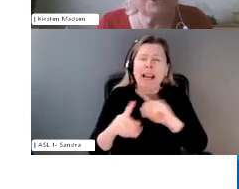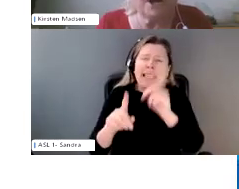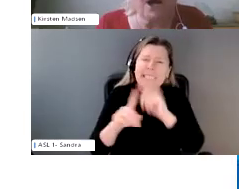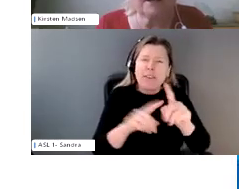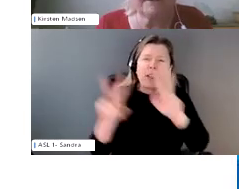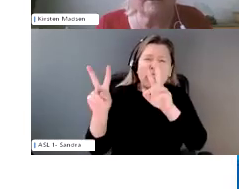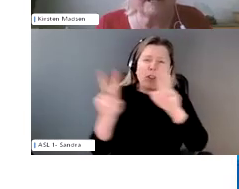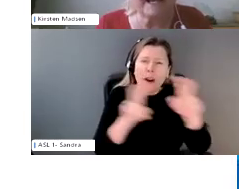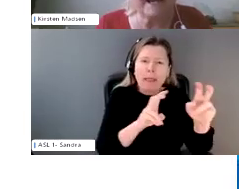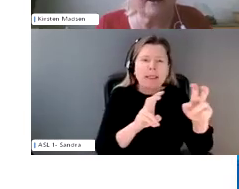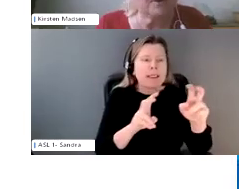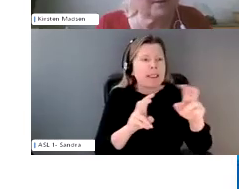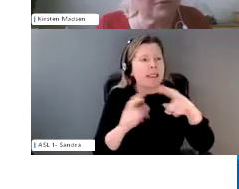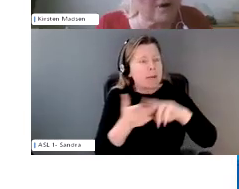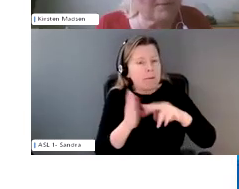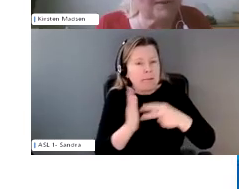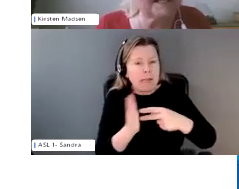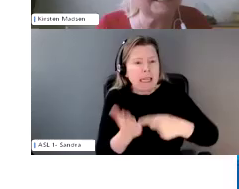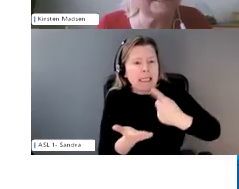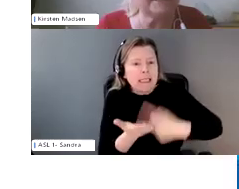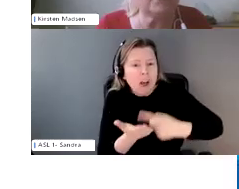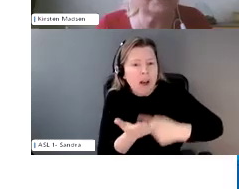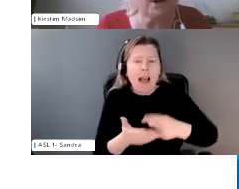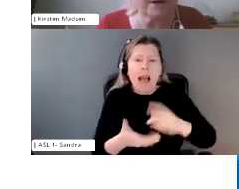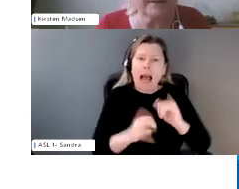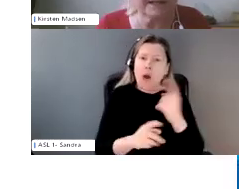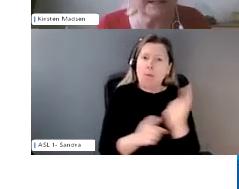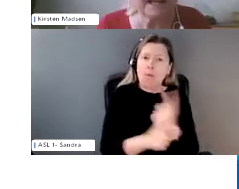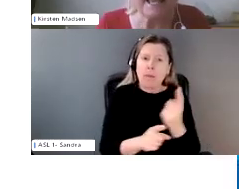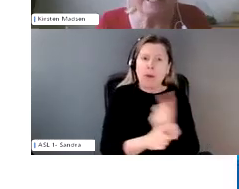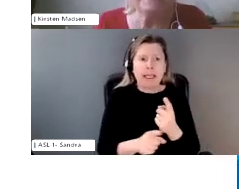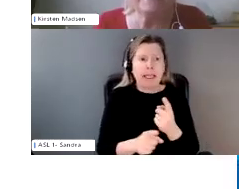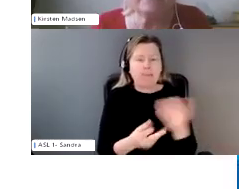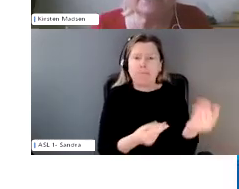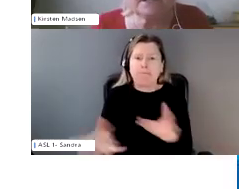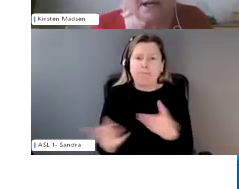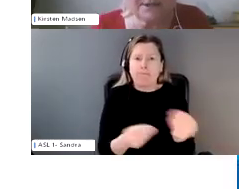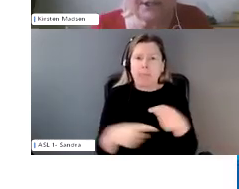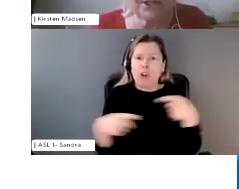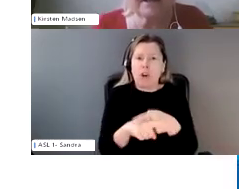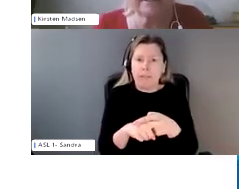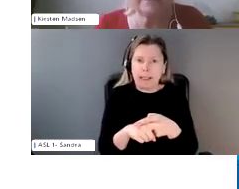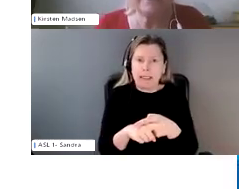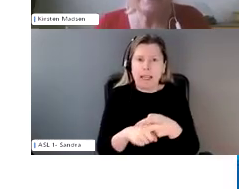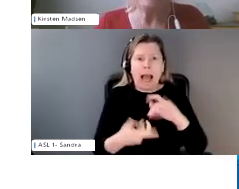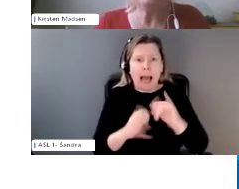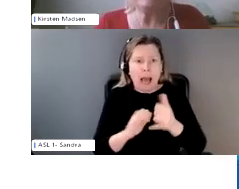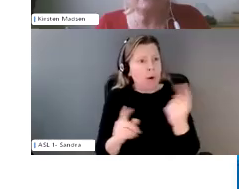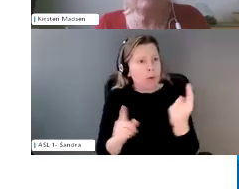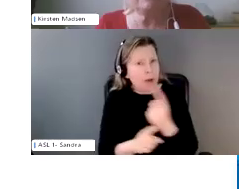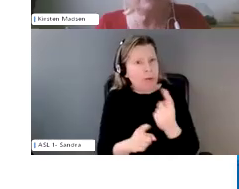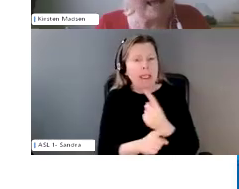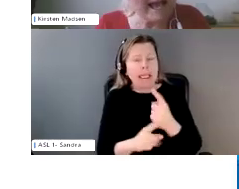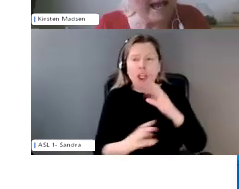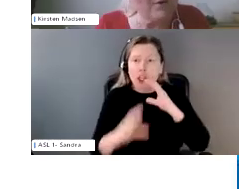you would talk about how you can properly deal with conflict and how to talk to each other and